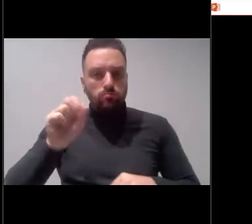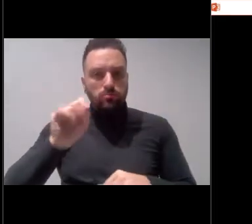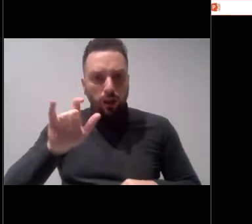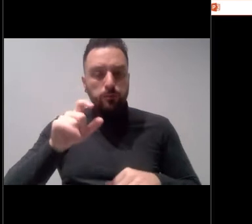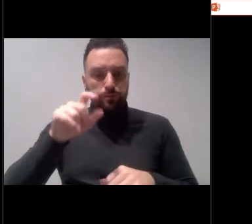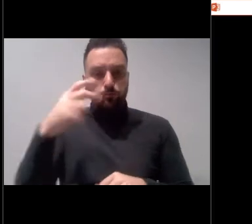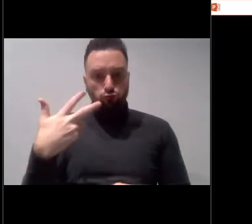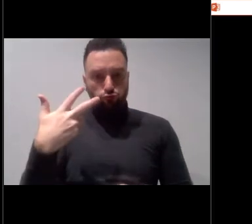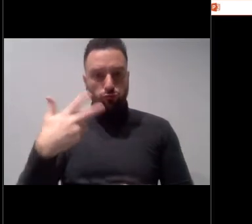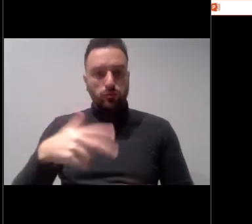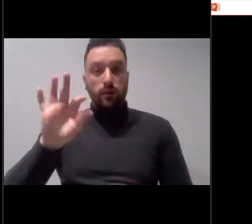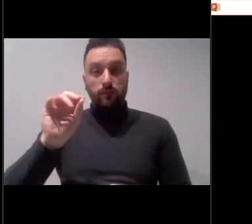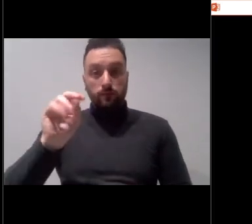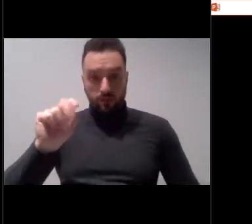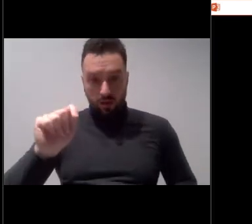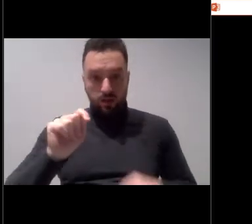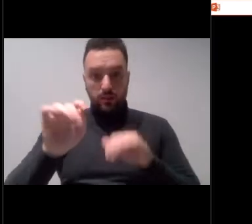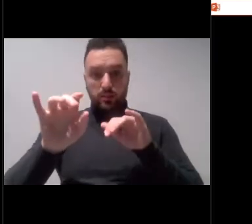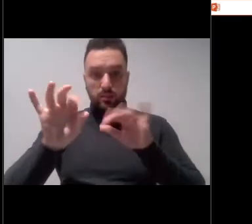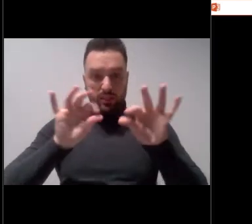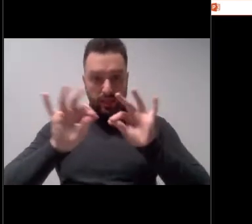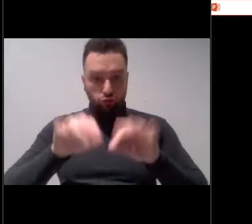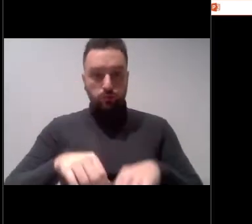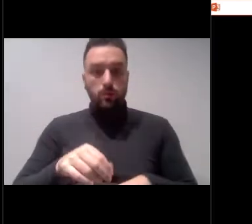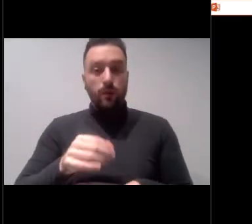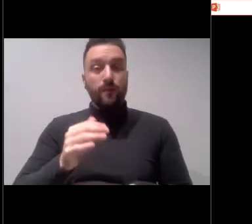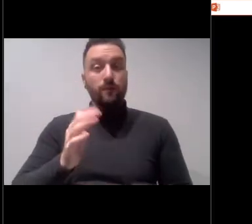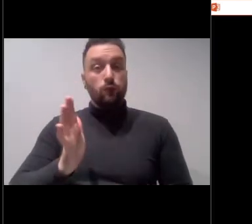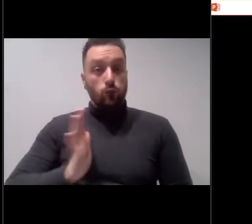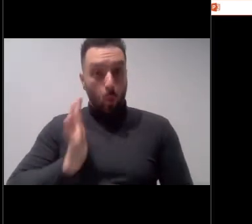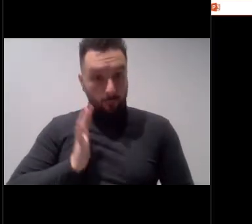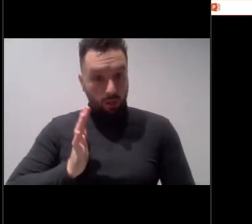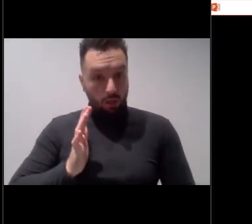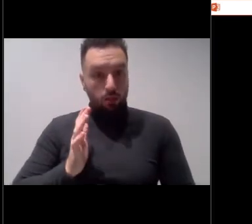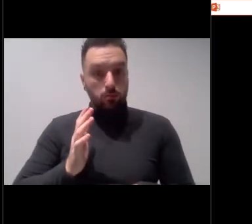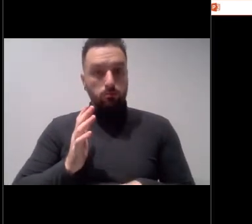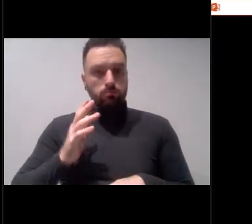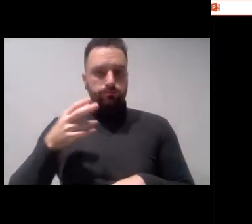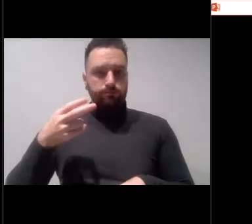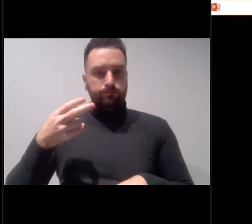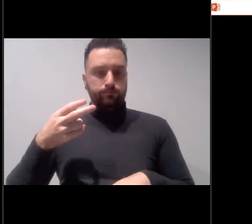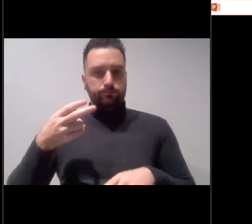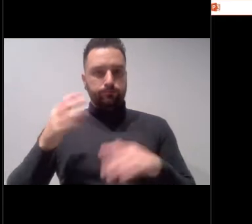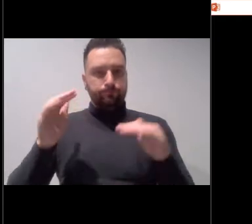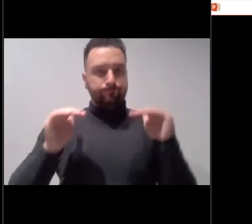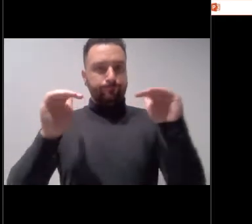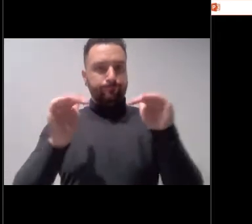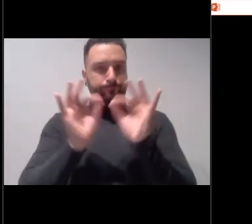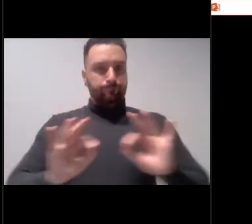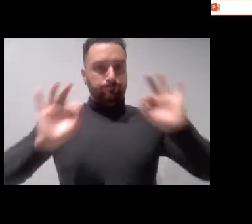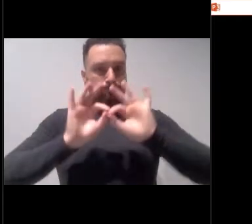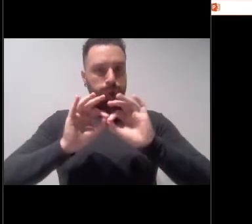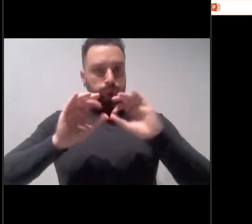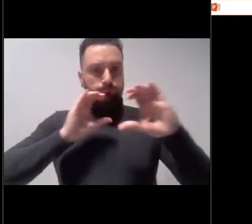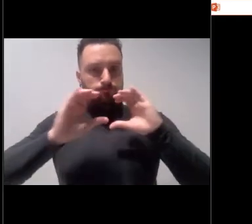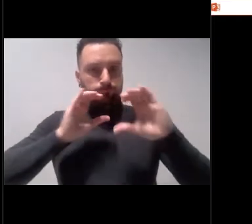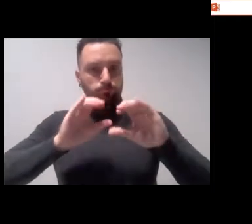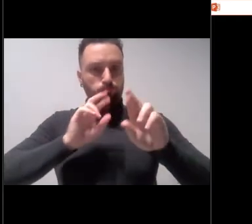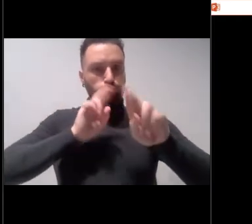connect collections. There's our formal collection, which is for high-profile reports, external communications, and some